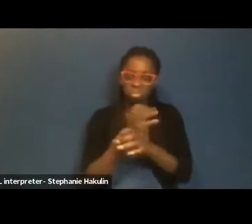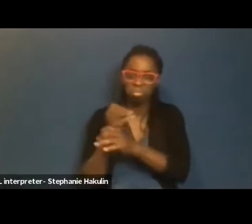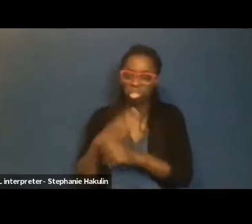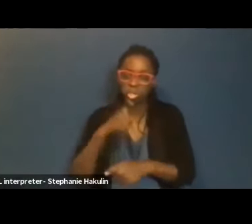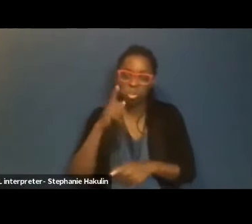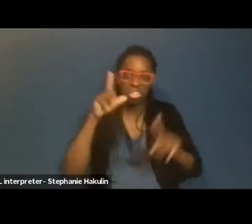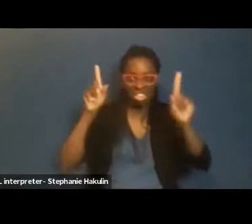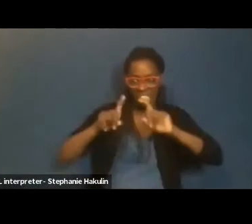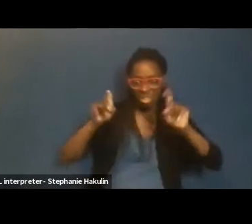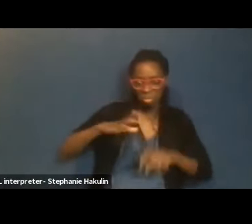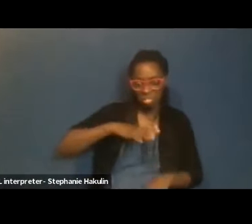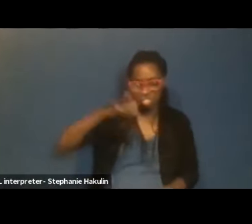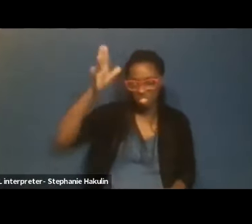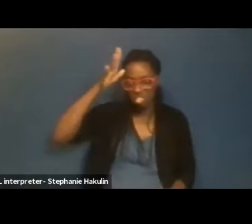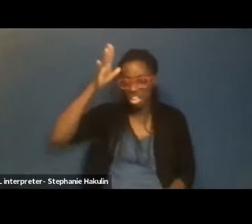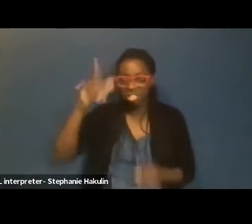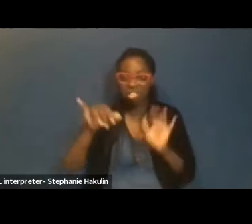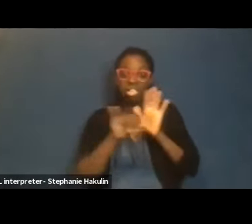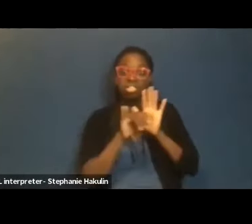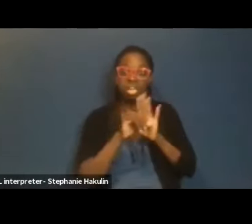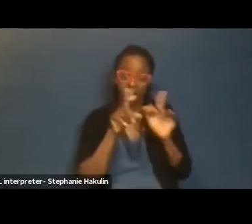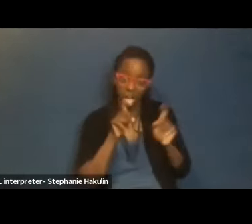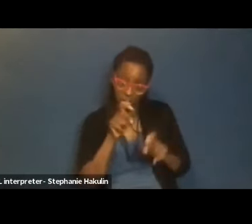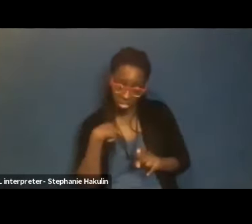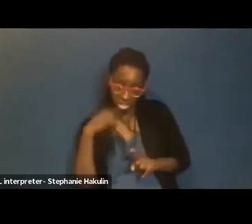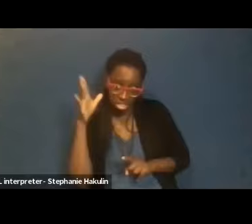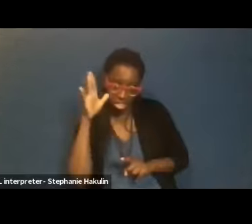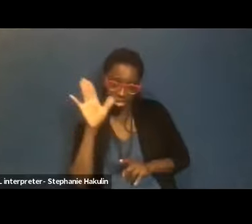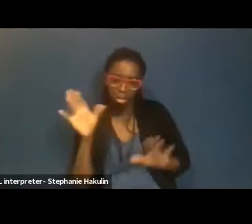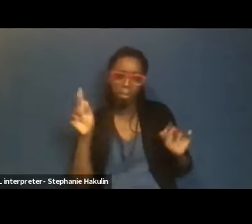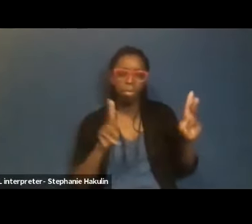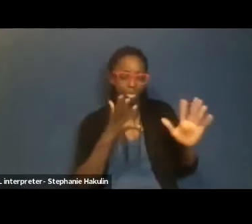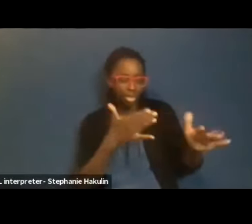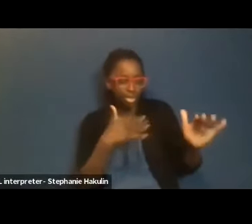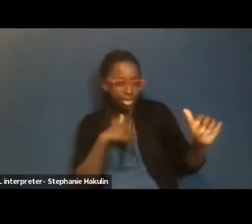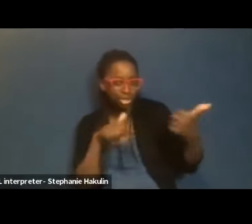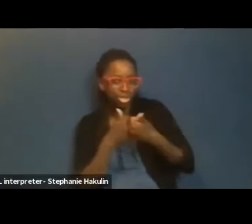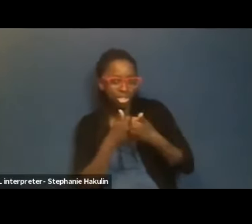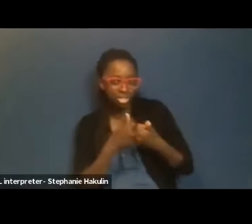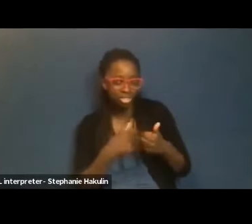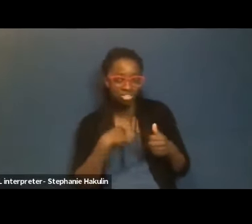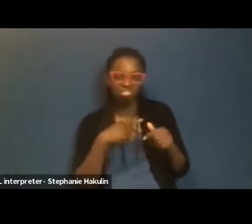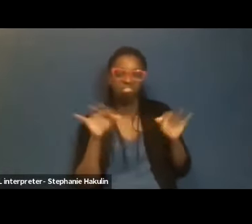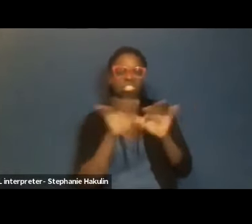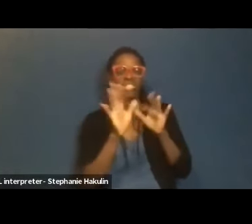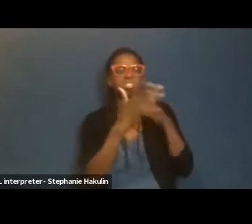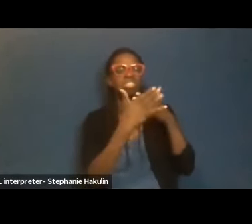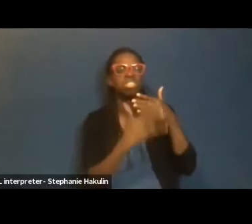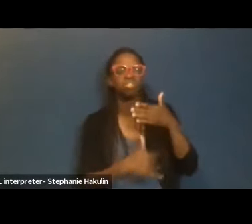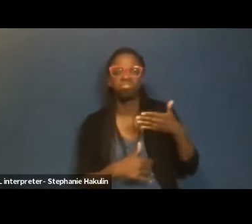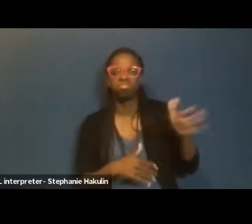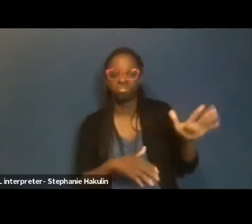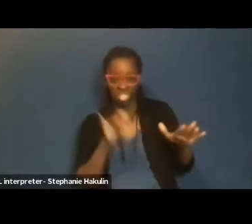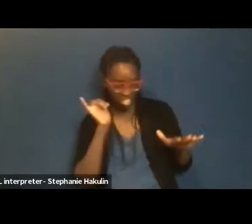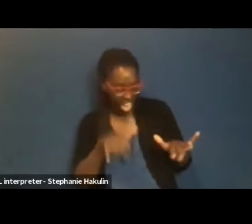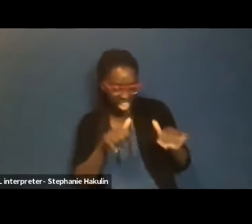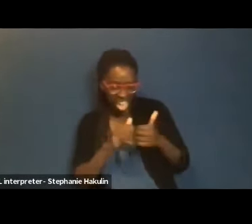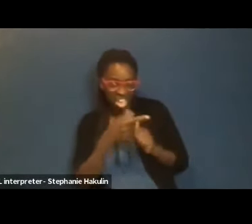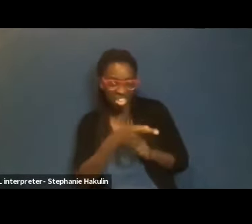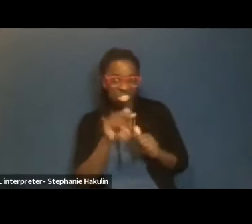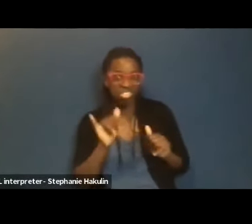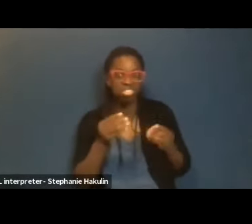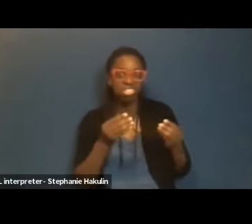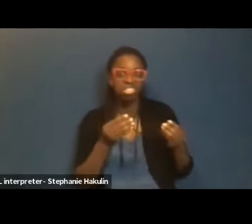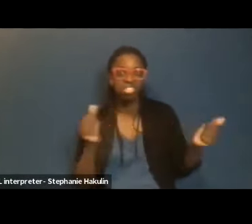when challenged. Make them run away, blood dripping from the scars. This is how you will heal your wounds. Crying is